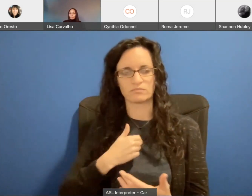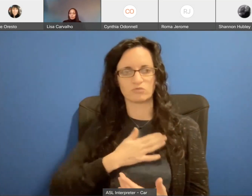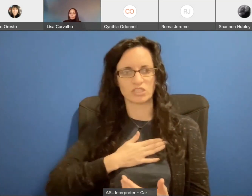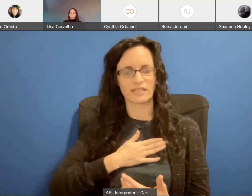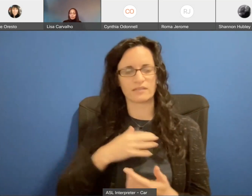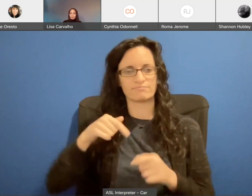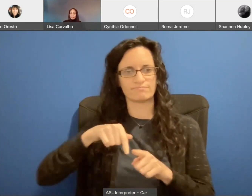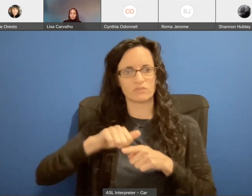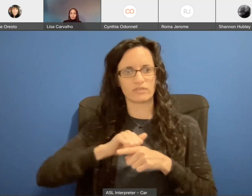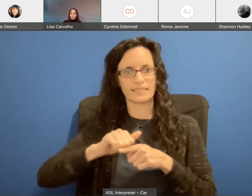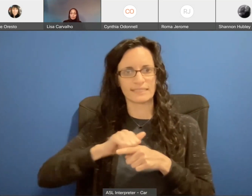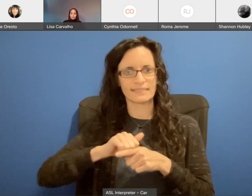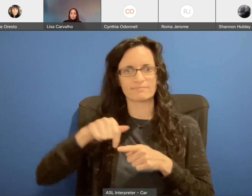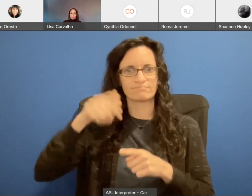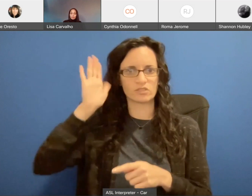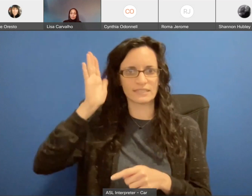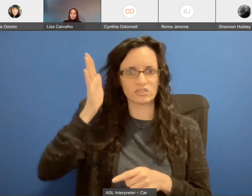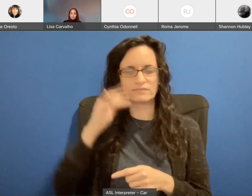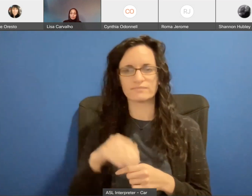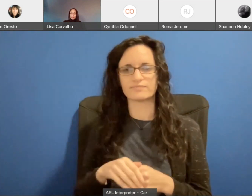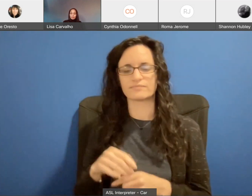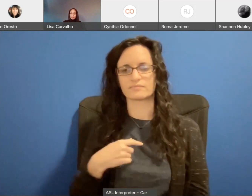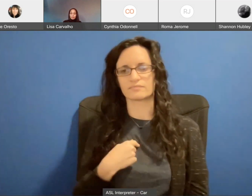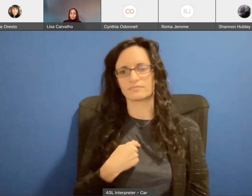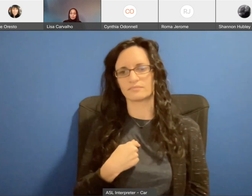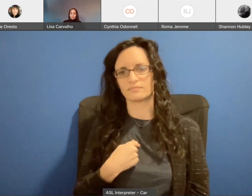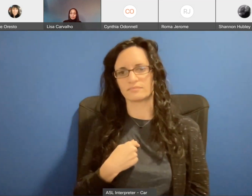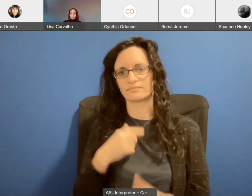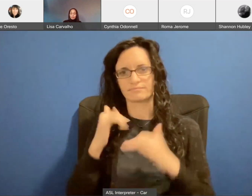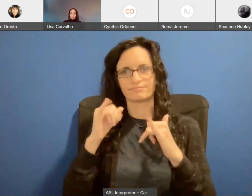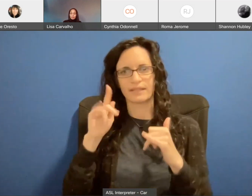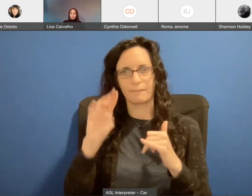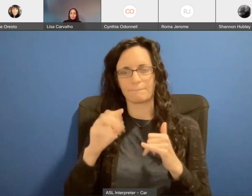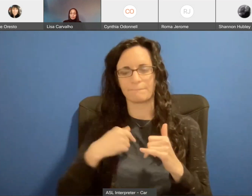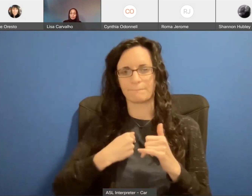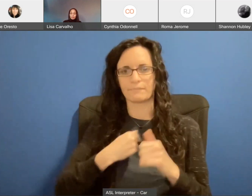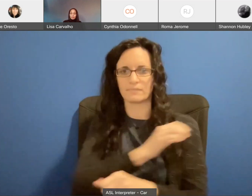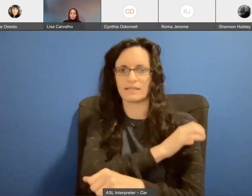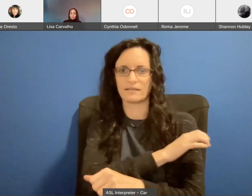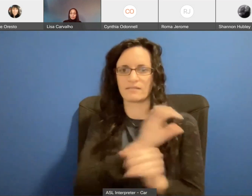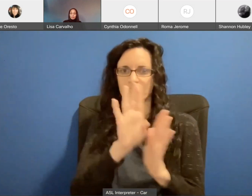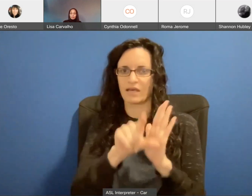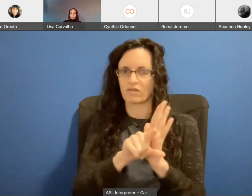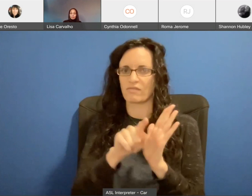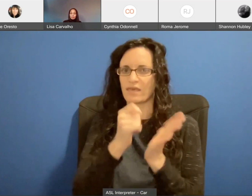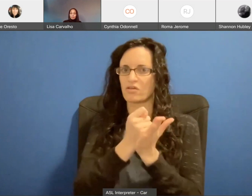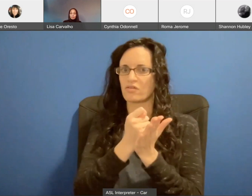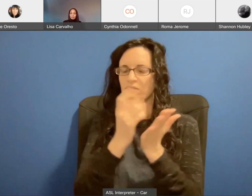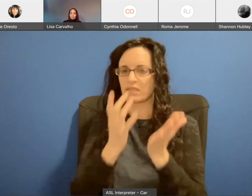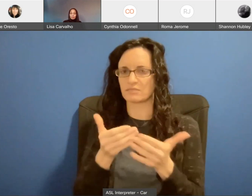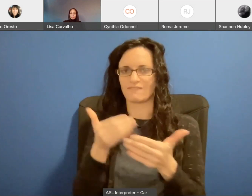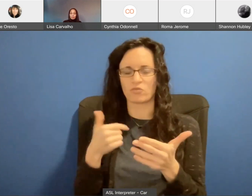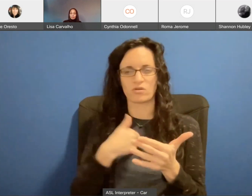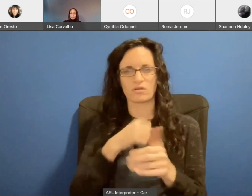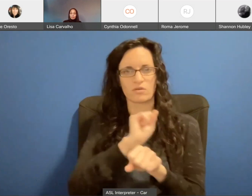this presentation. So I just like him, I also have a clinical background. I was a therapist before I took